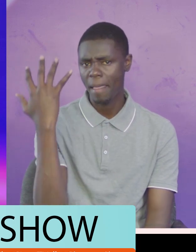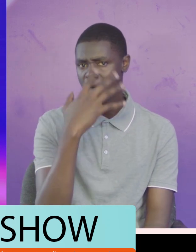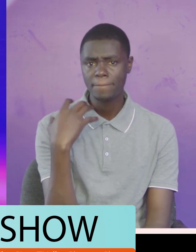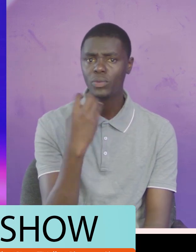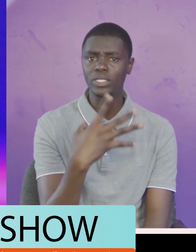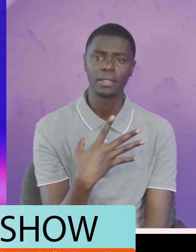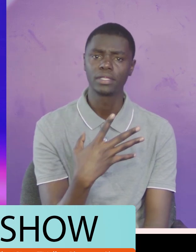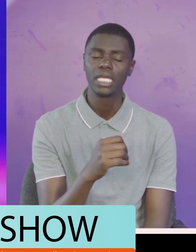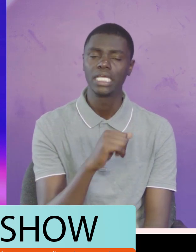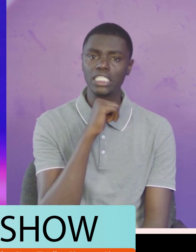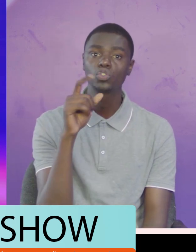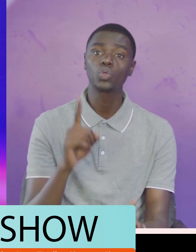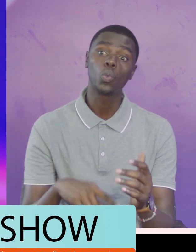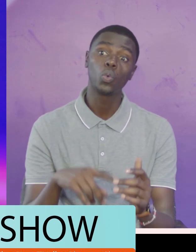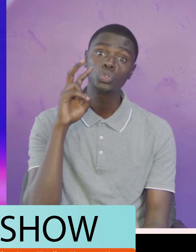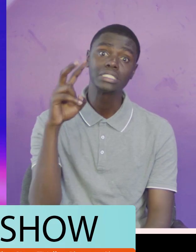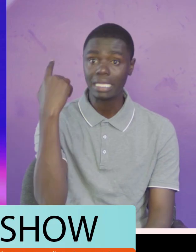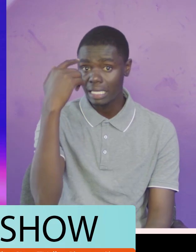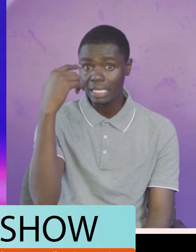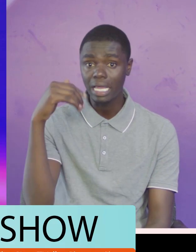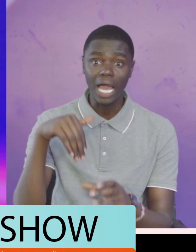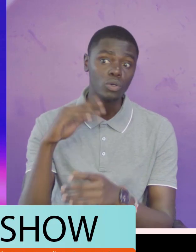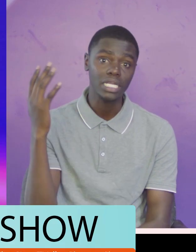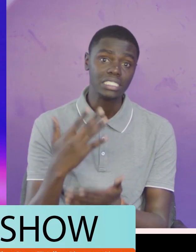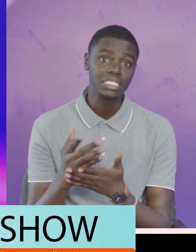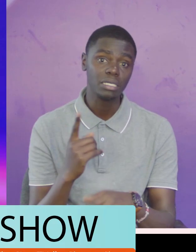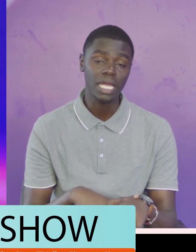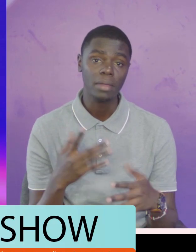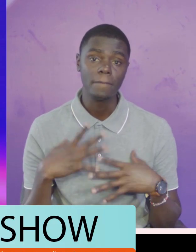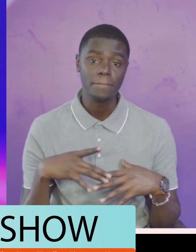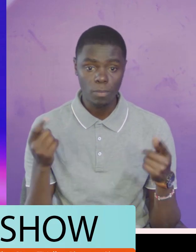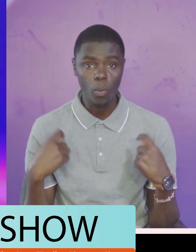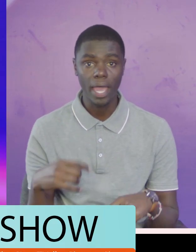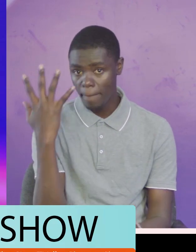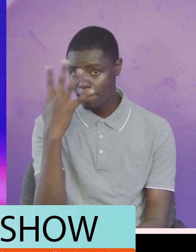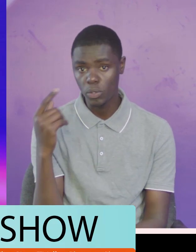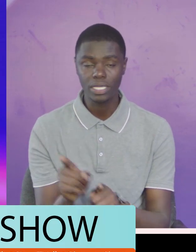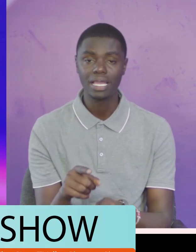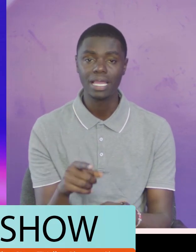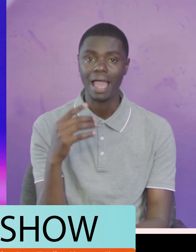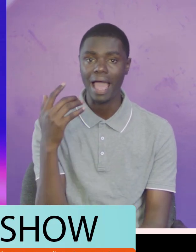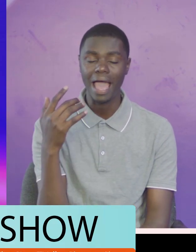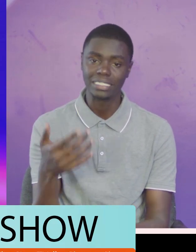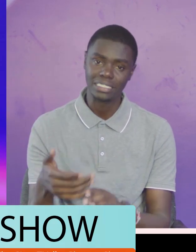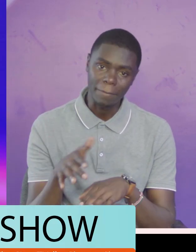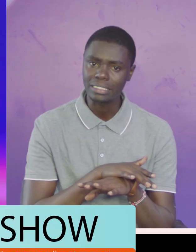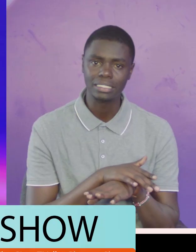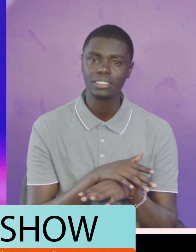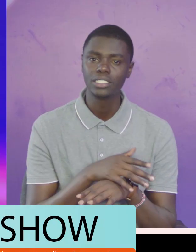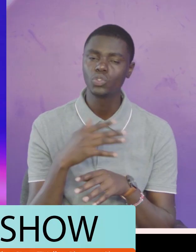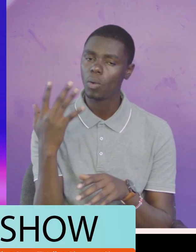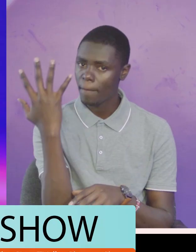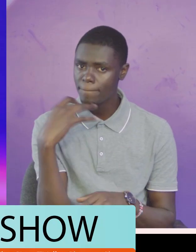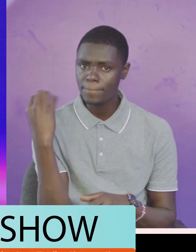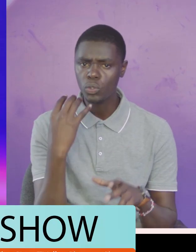because beauty is not what you see outside. Because sometimes people wear beauty as a mask. Beauty comes from